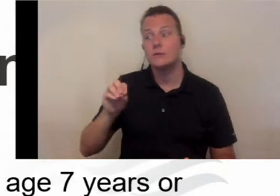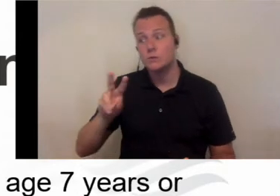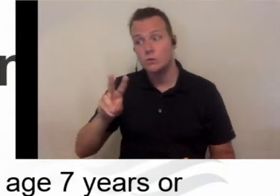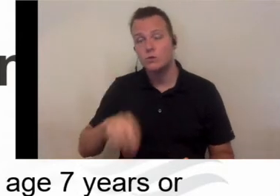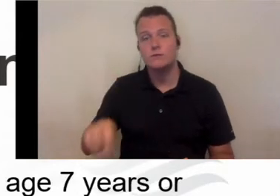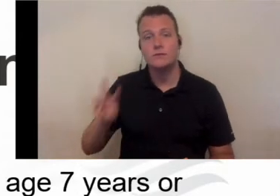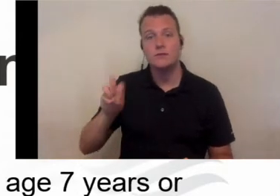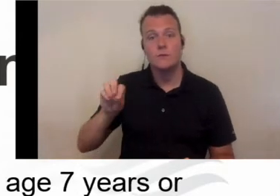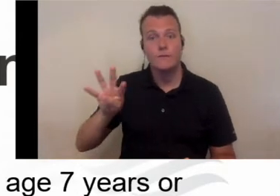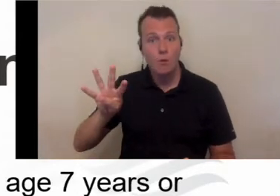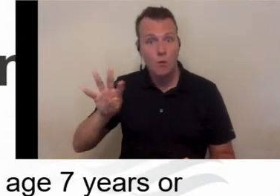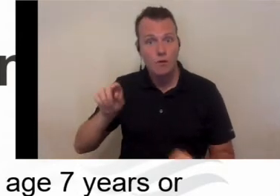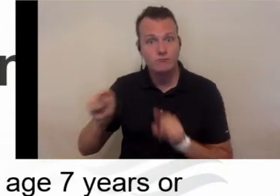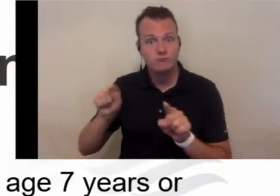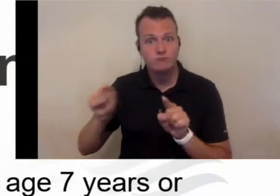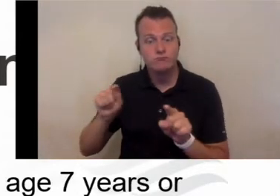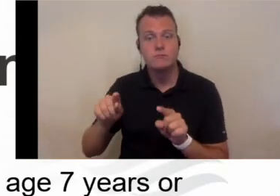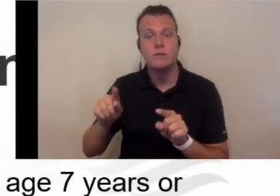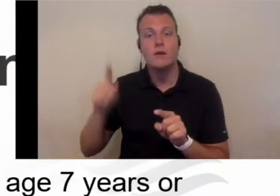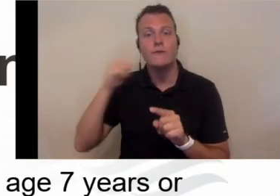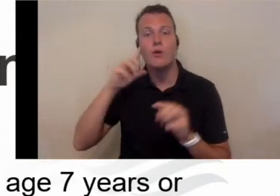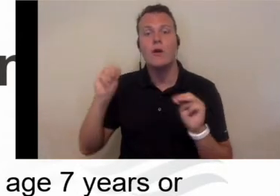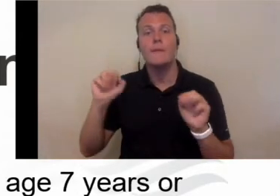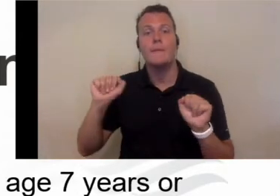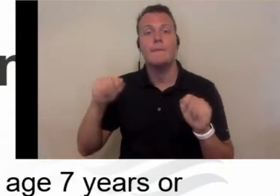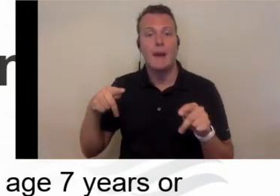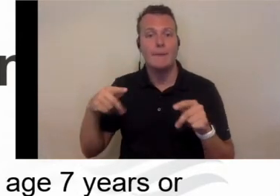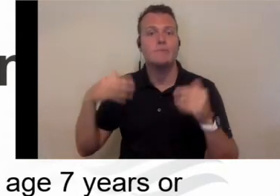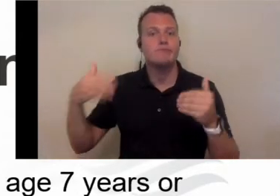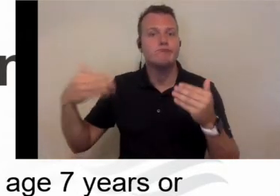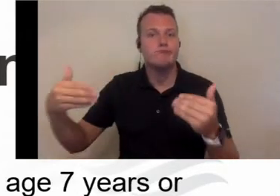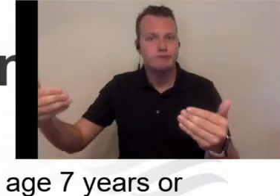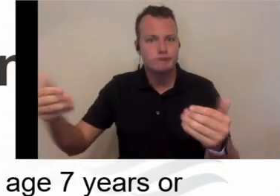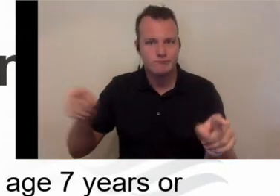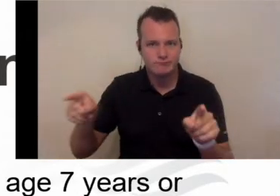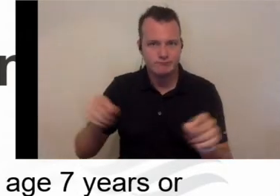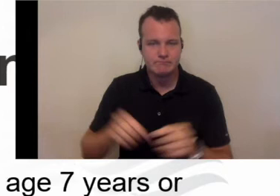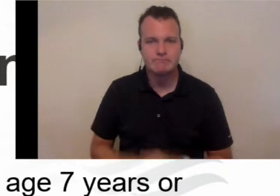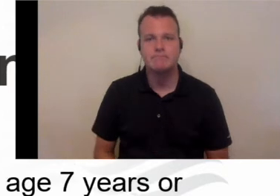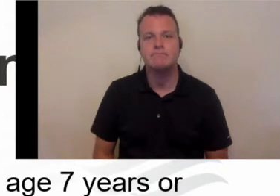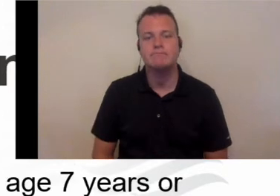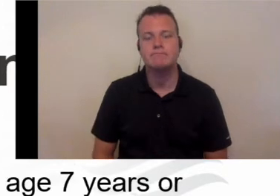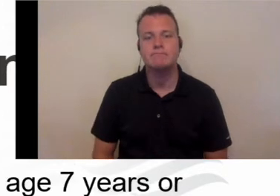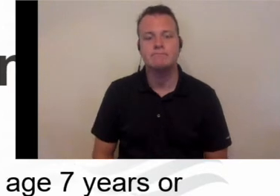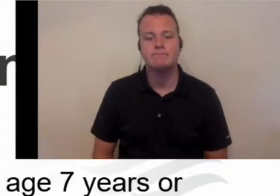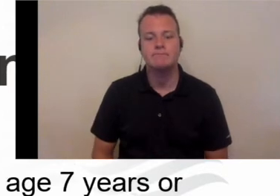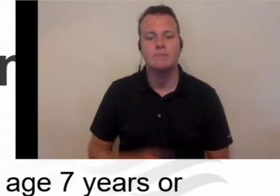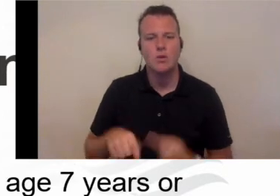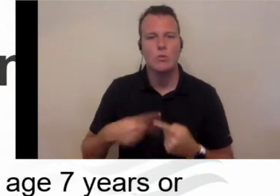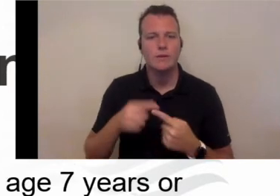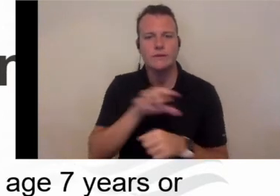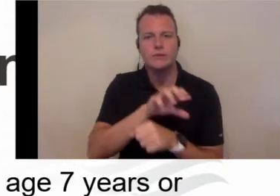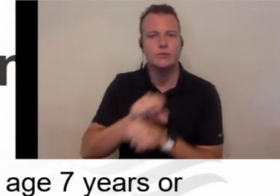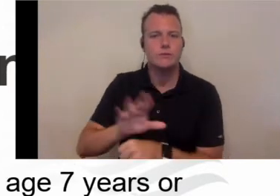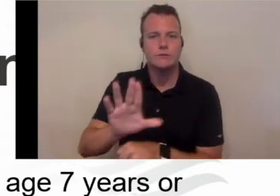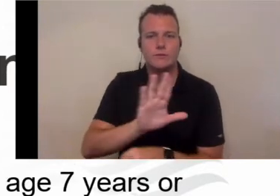604 are the mapping or reprogramming as they get used to their devices.